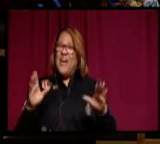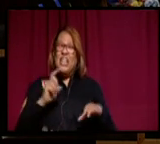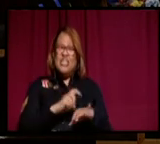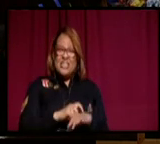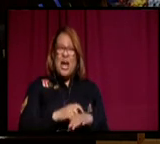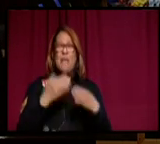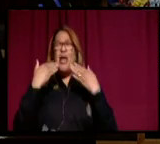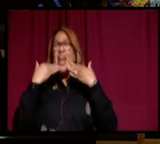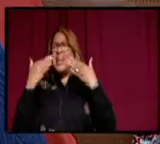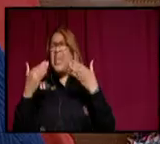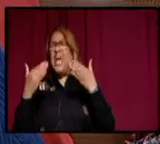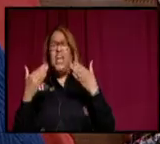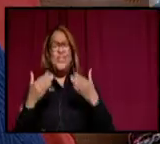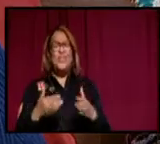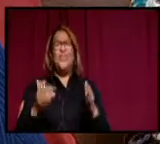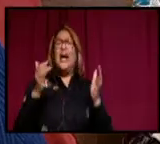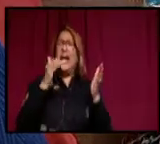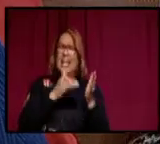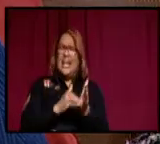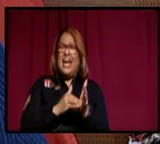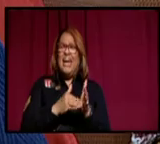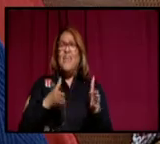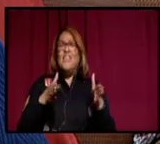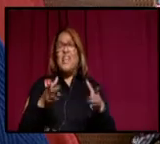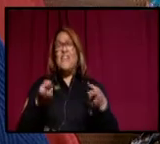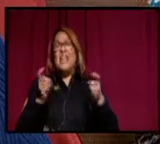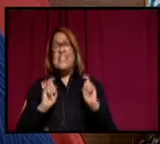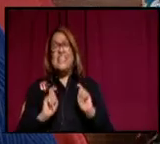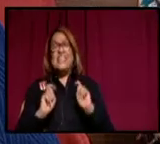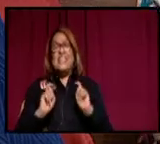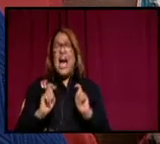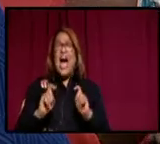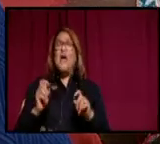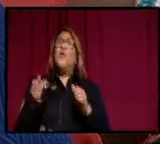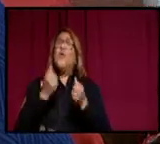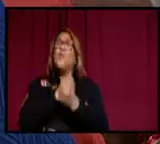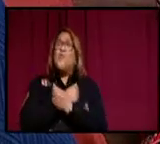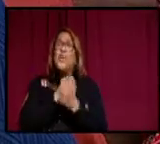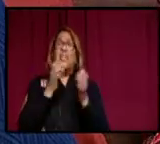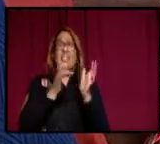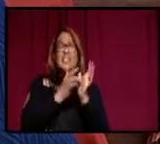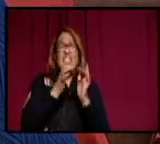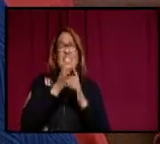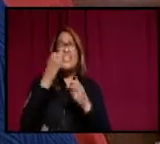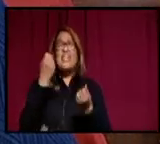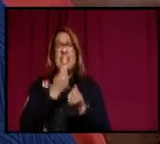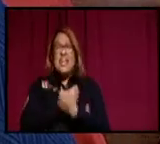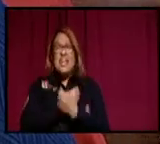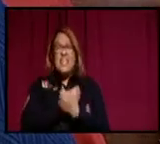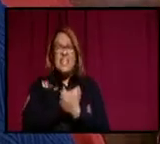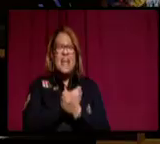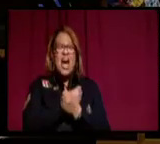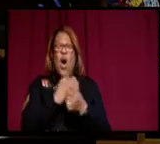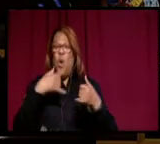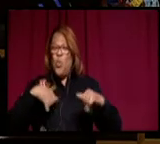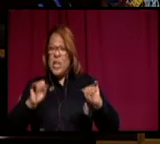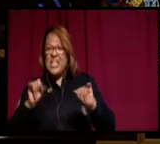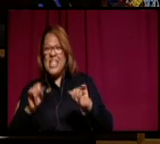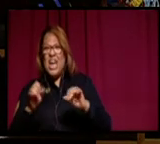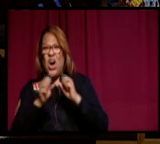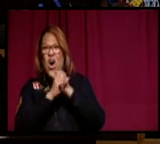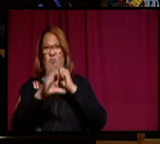Thank you again for allowing this time. We love you all with the love of Jesus. Thank praise Jesus. God. And we want to still on social media. Yes, hi